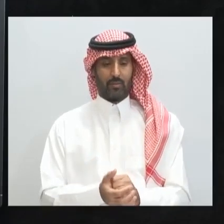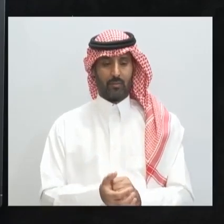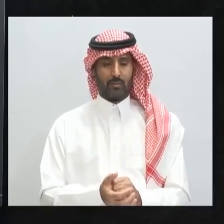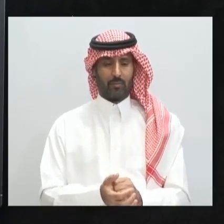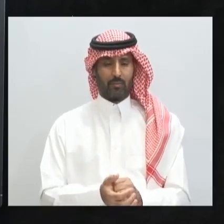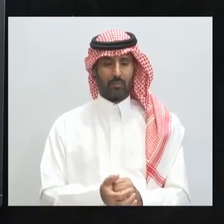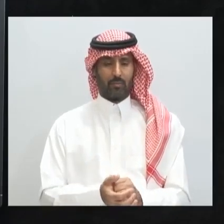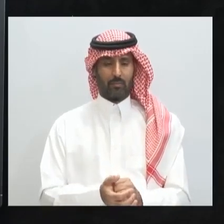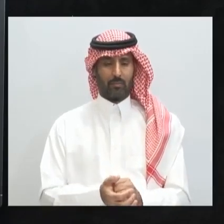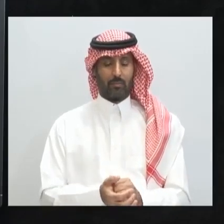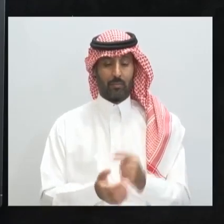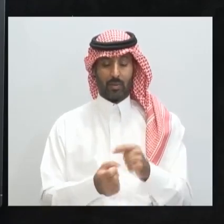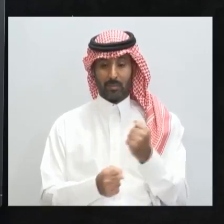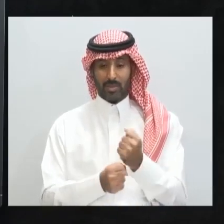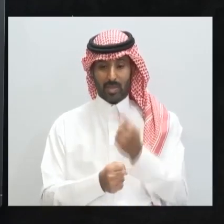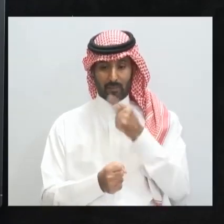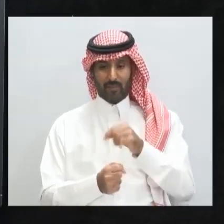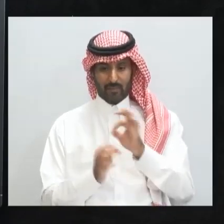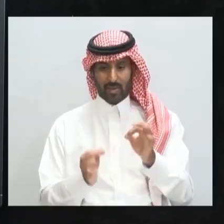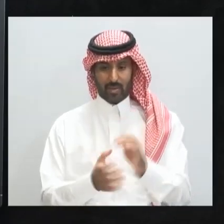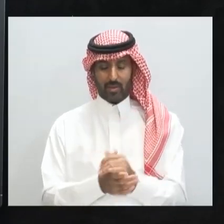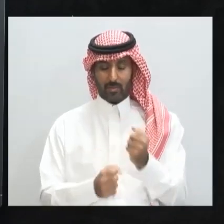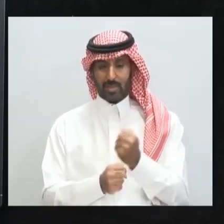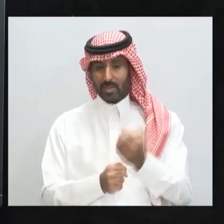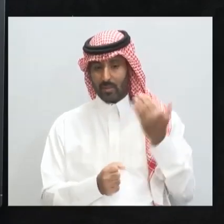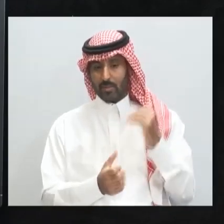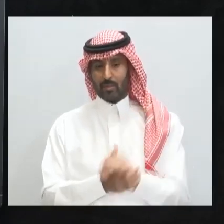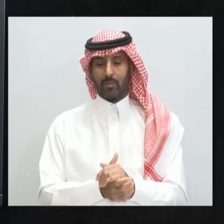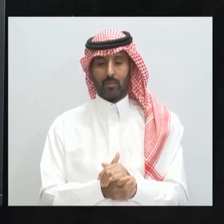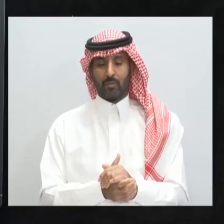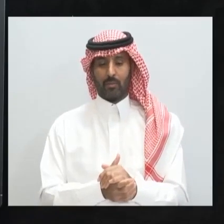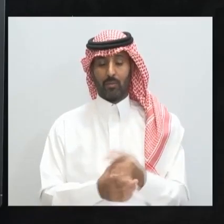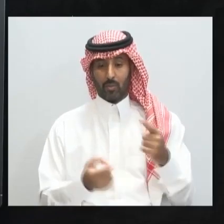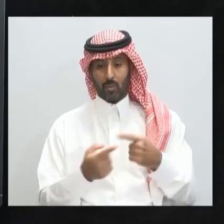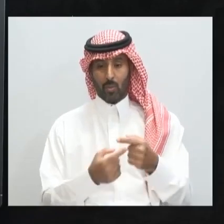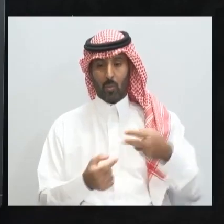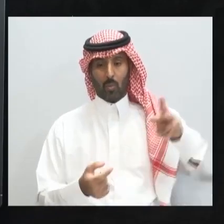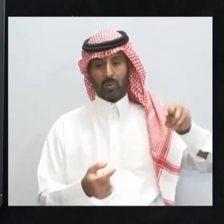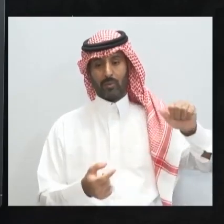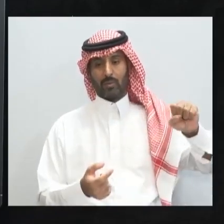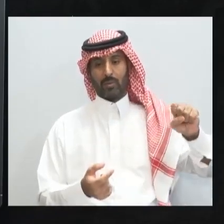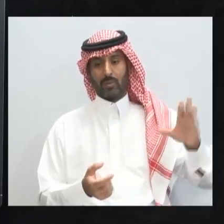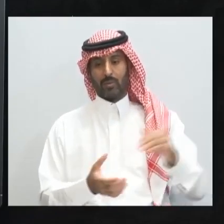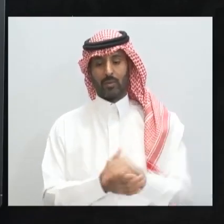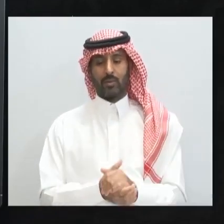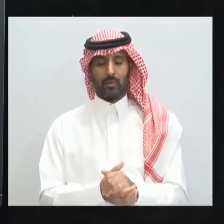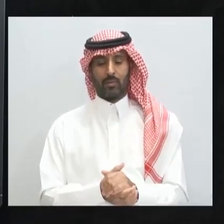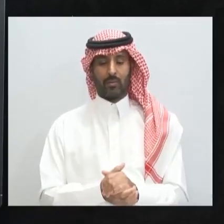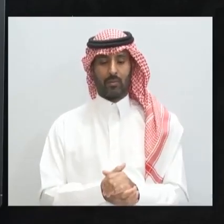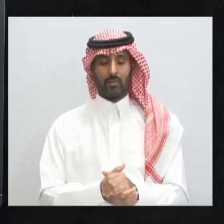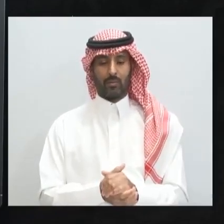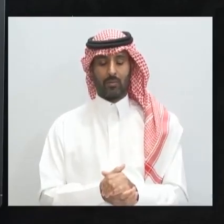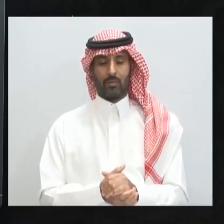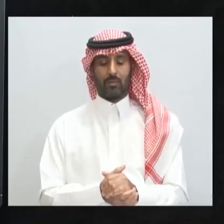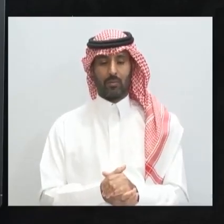would. We have also the present perfect tense, the past simple. We also revised was and were going to. We have here